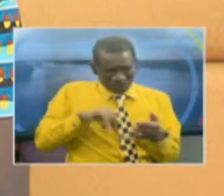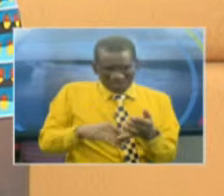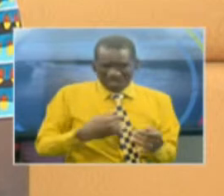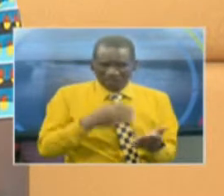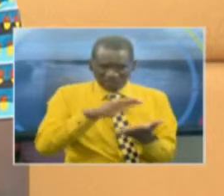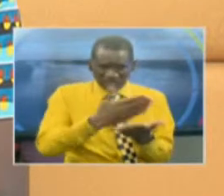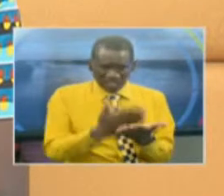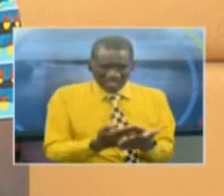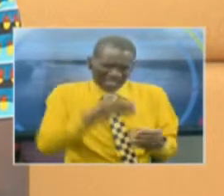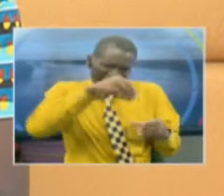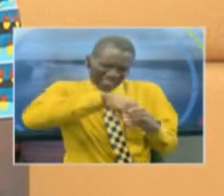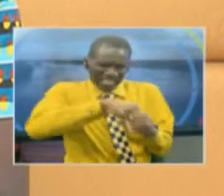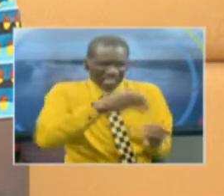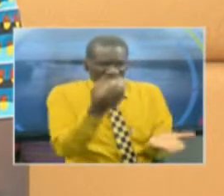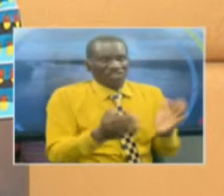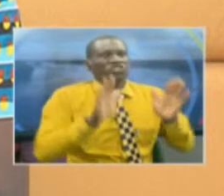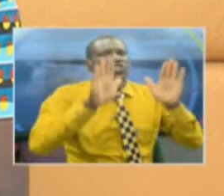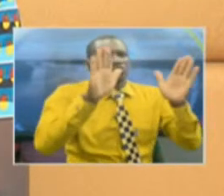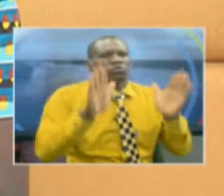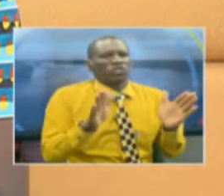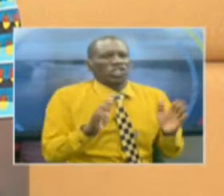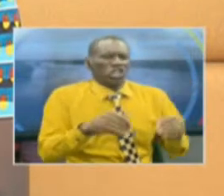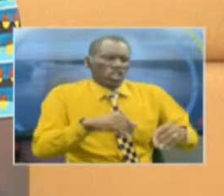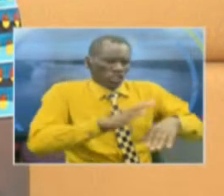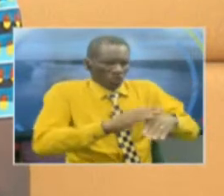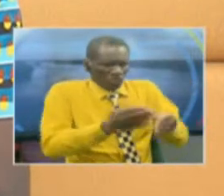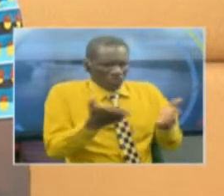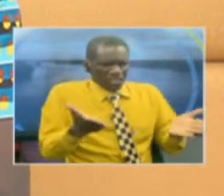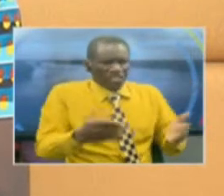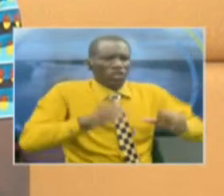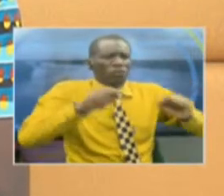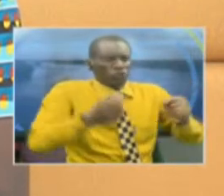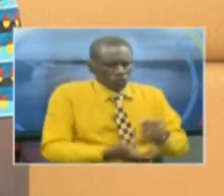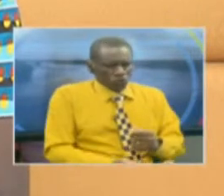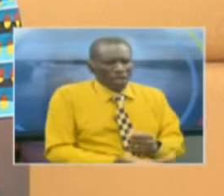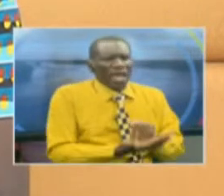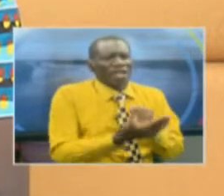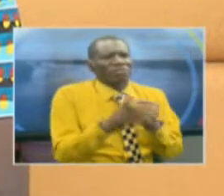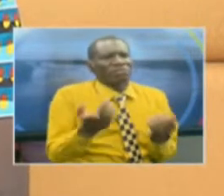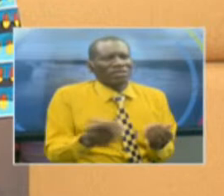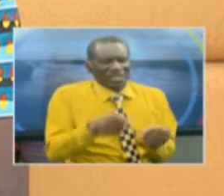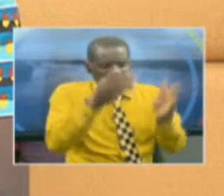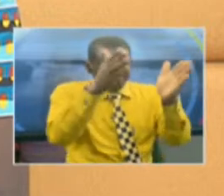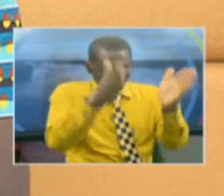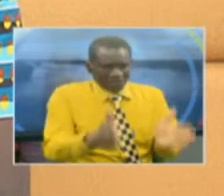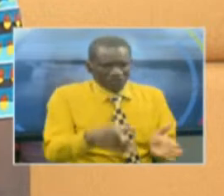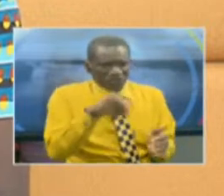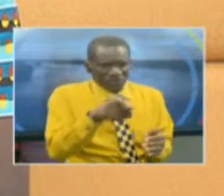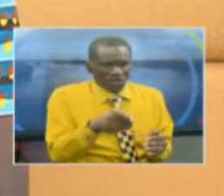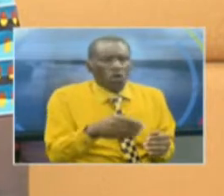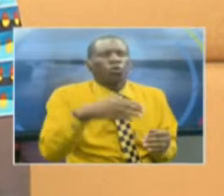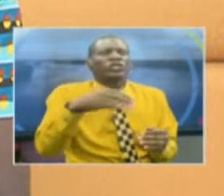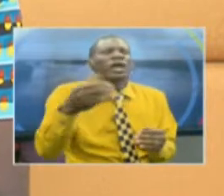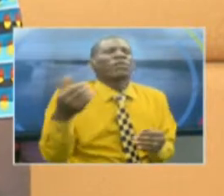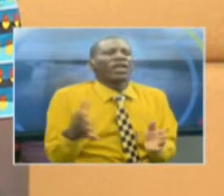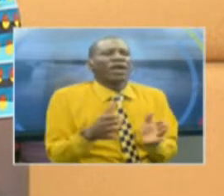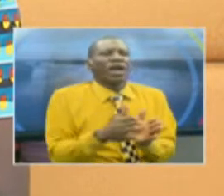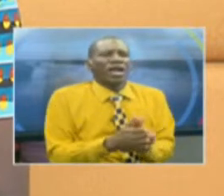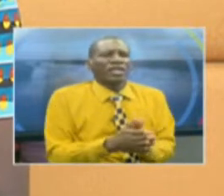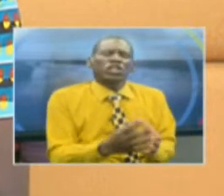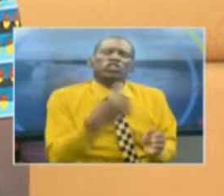inner values, the generosity, the ability to help this person that was out there and chose